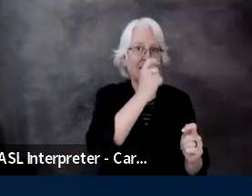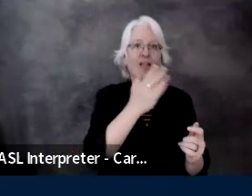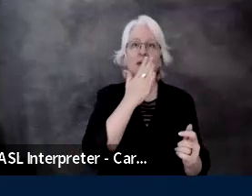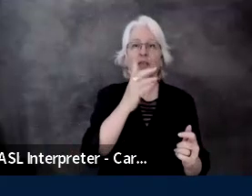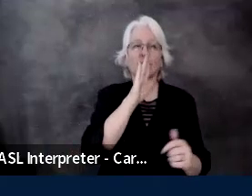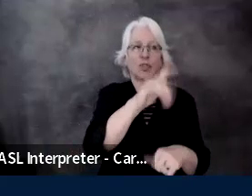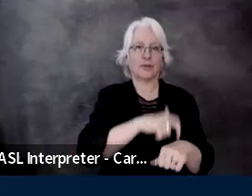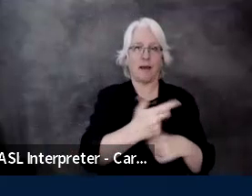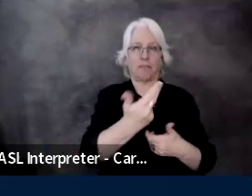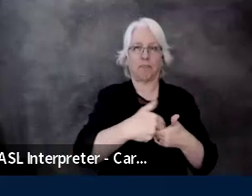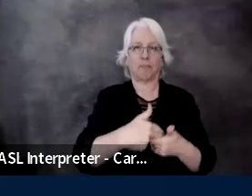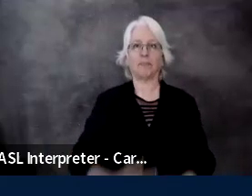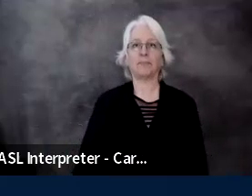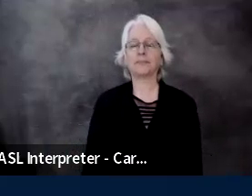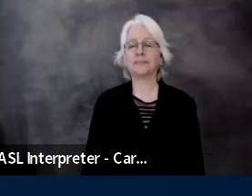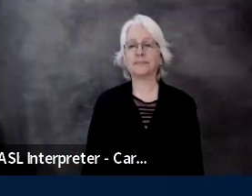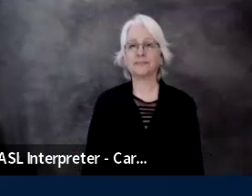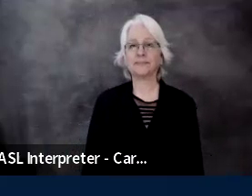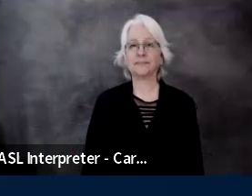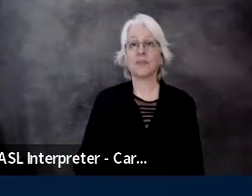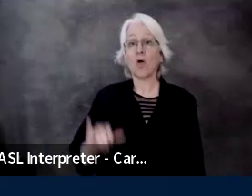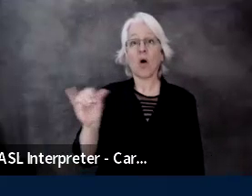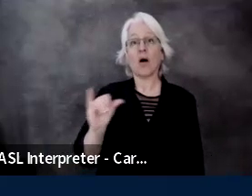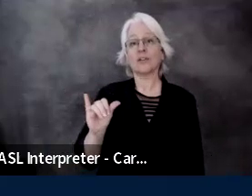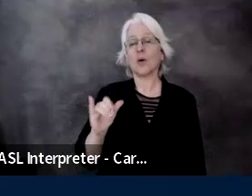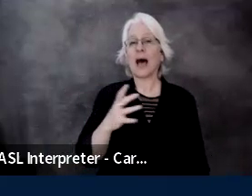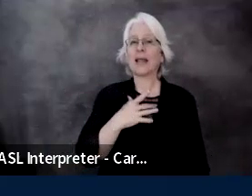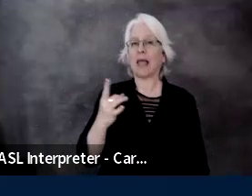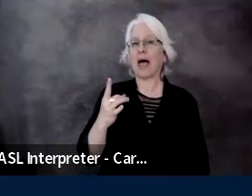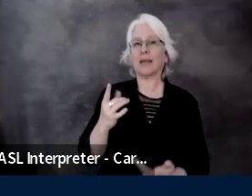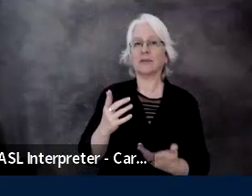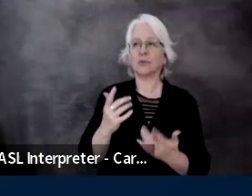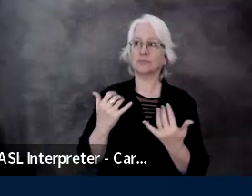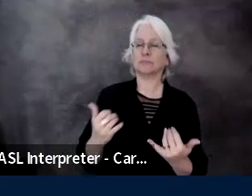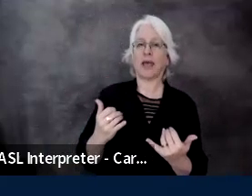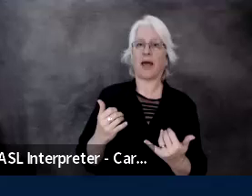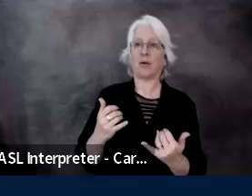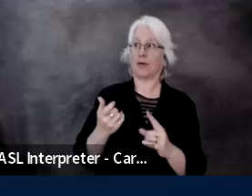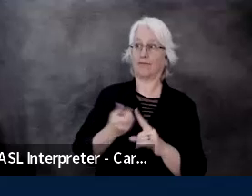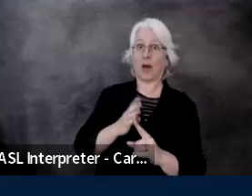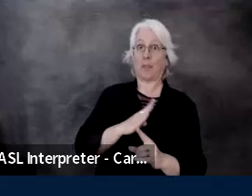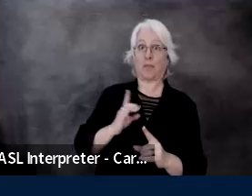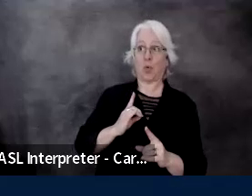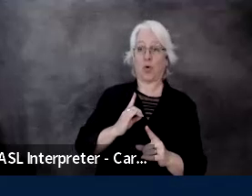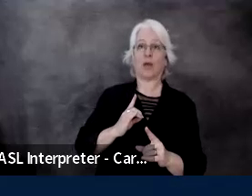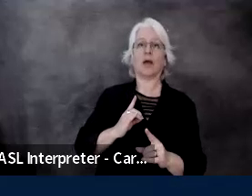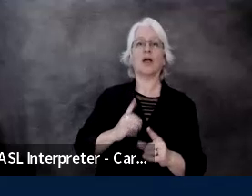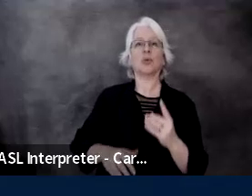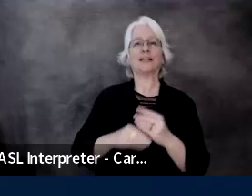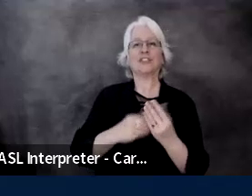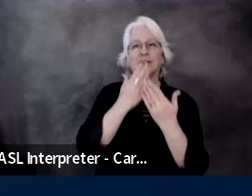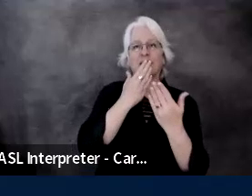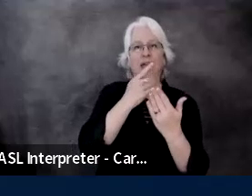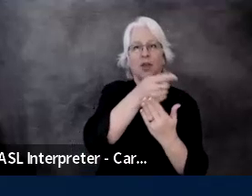time. I would also like to take a moment on behalf of the board to additionally thank today's